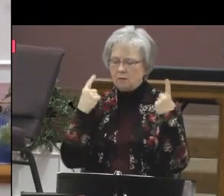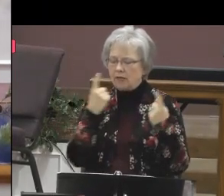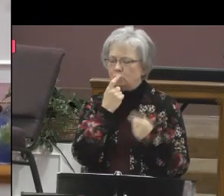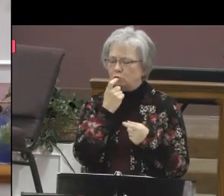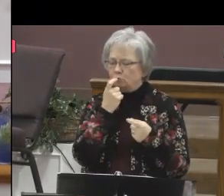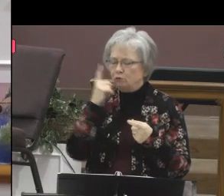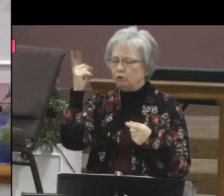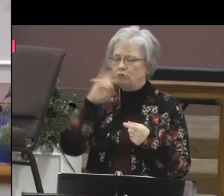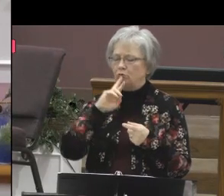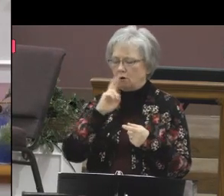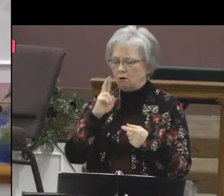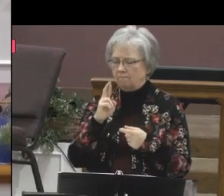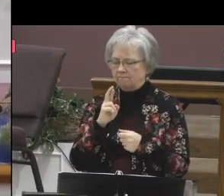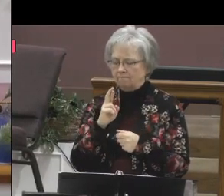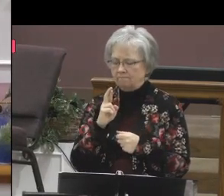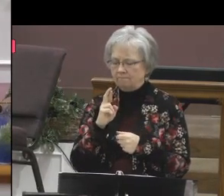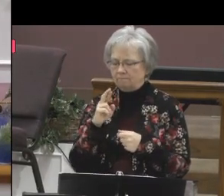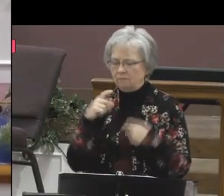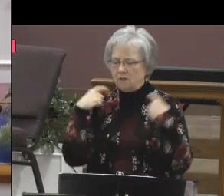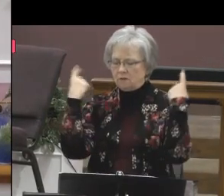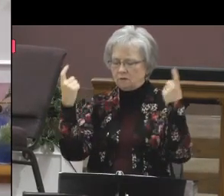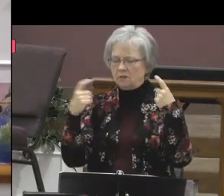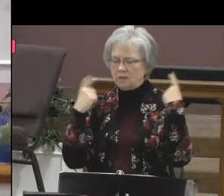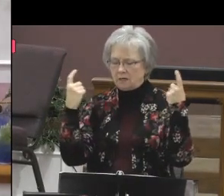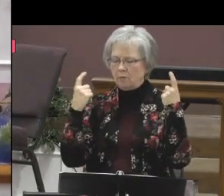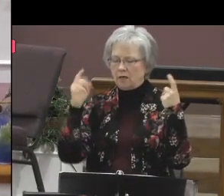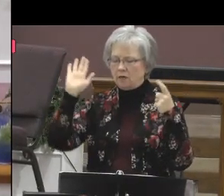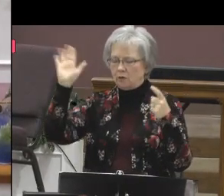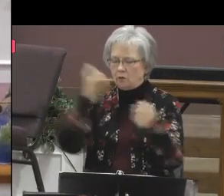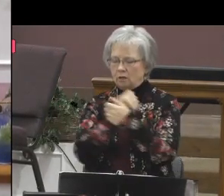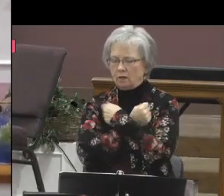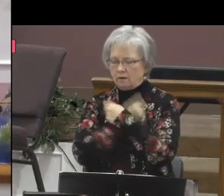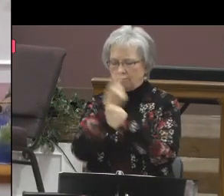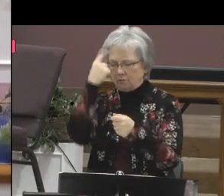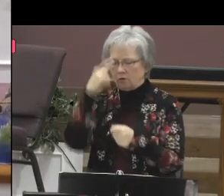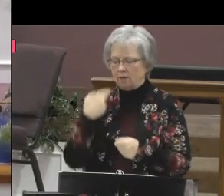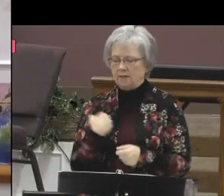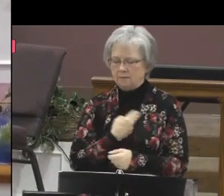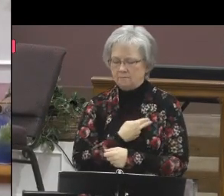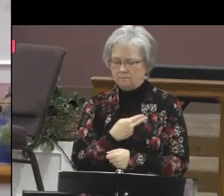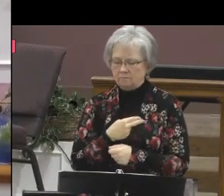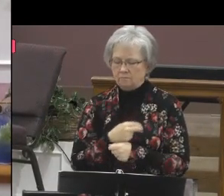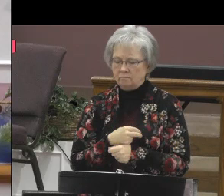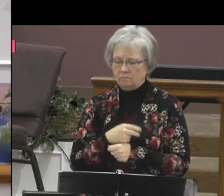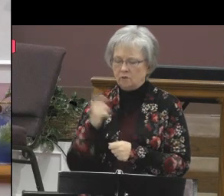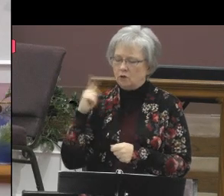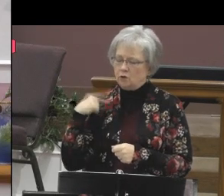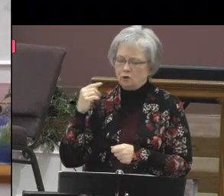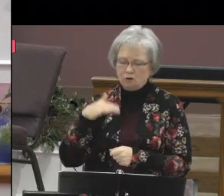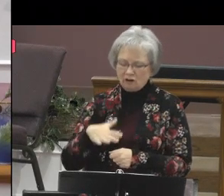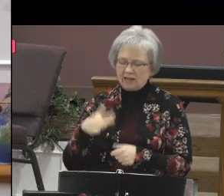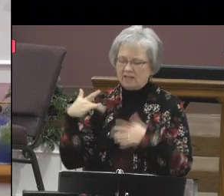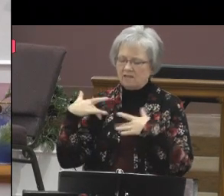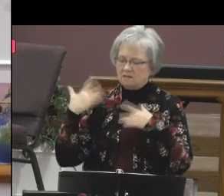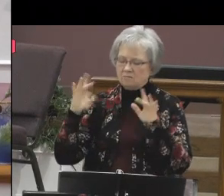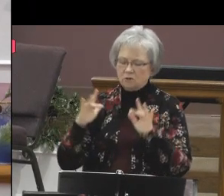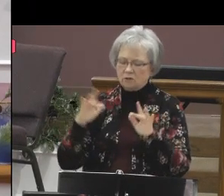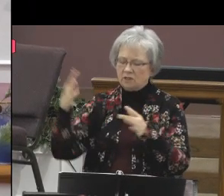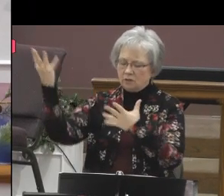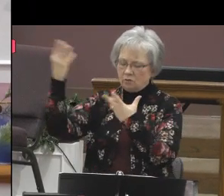are, to celebrate your love for us, the grace and the mercy that you offer